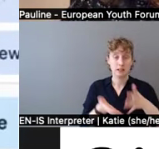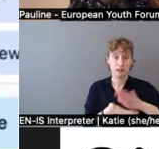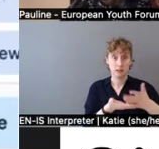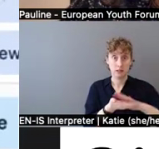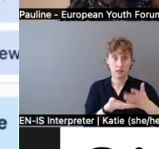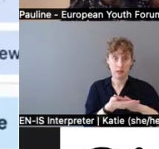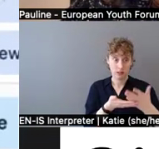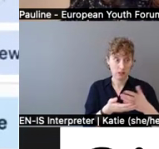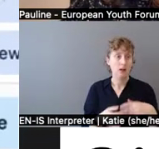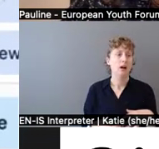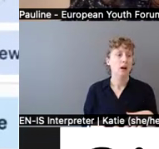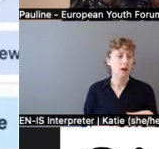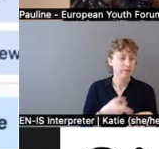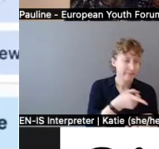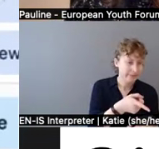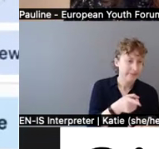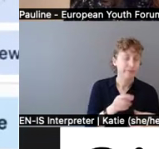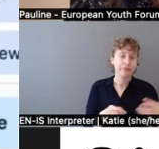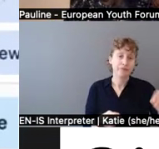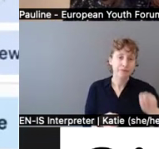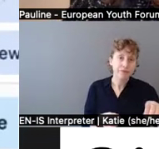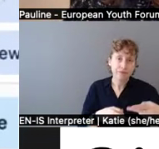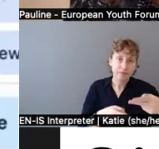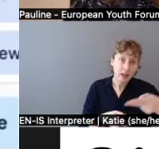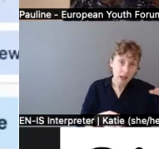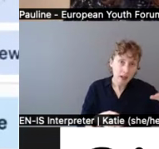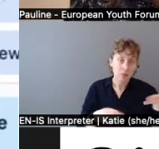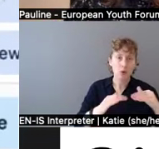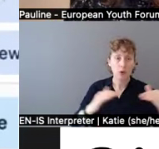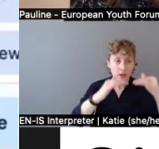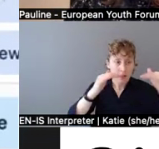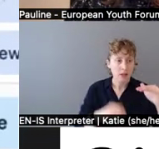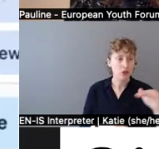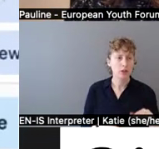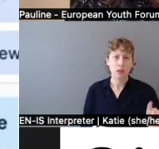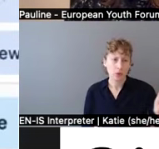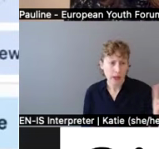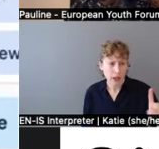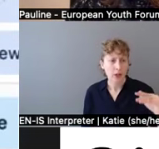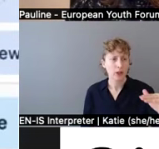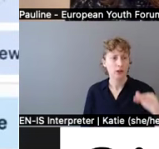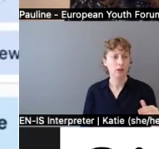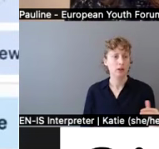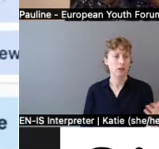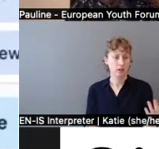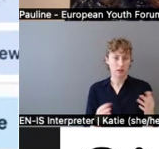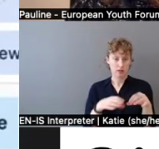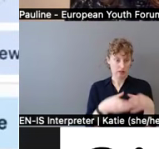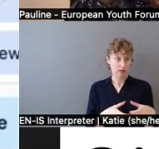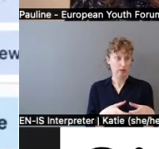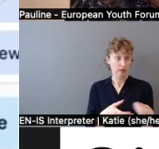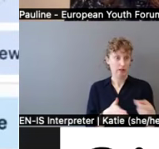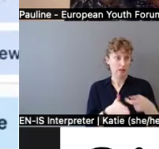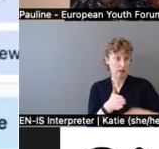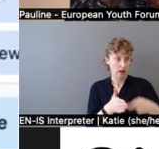so like for the trainer, so you would write the name of the organization, the location, and then the type of cost. So in this case, sign language